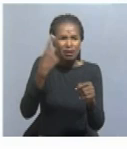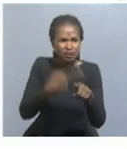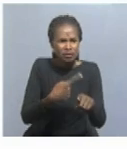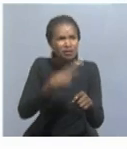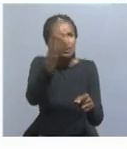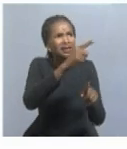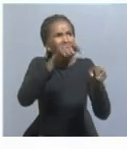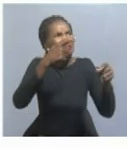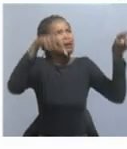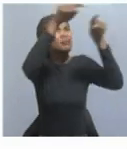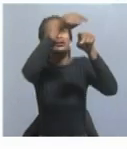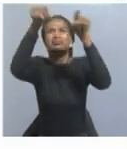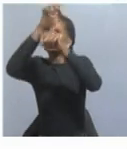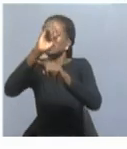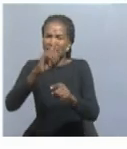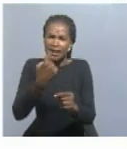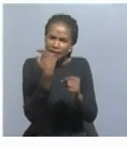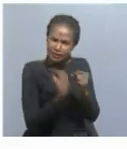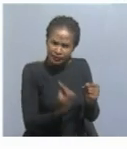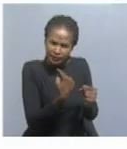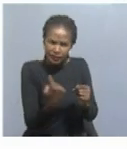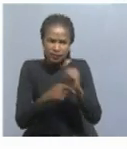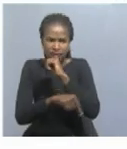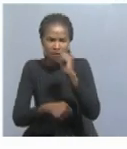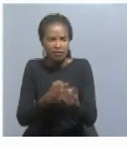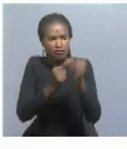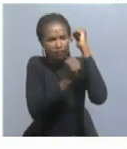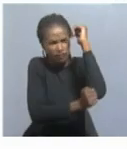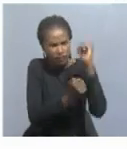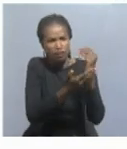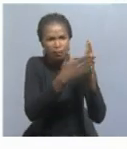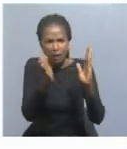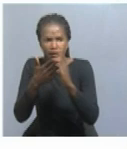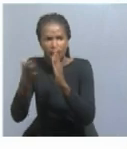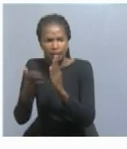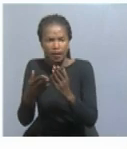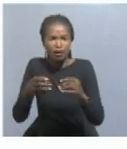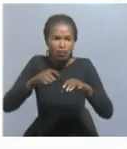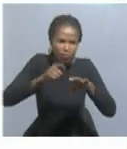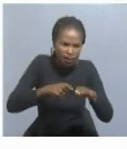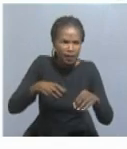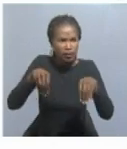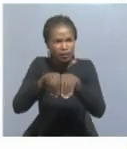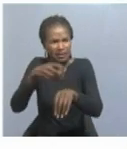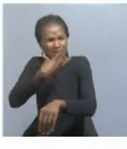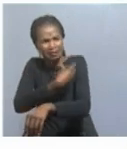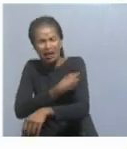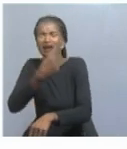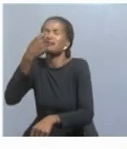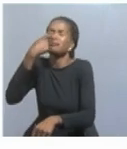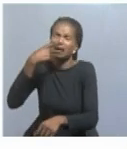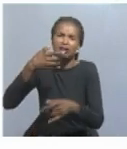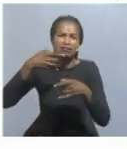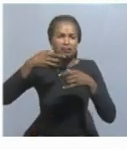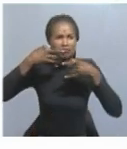to say that with the outbreak of the pandemic, we've also seen the private